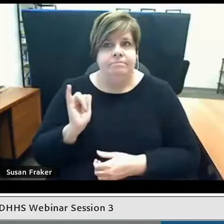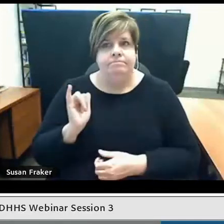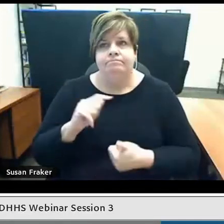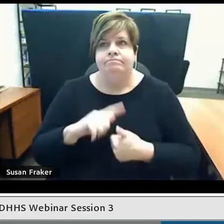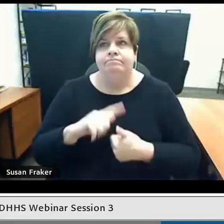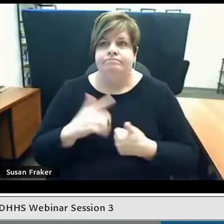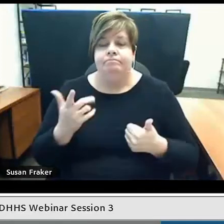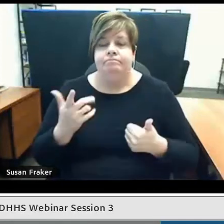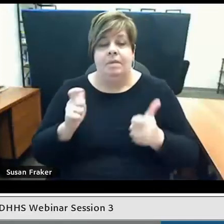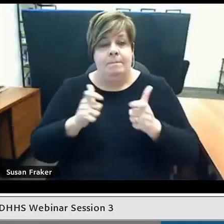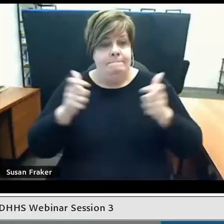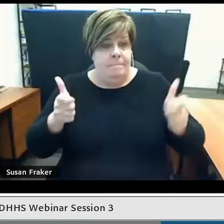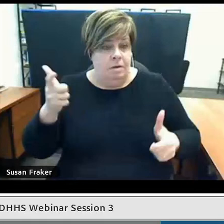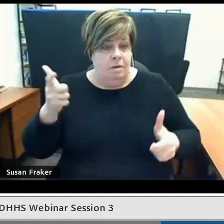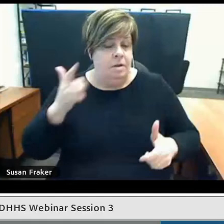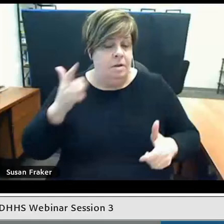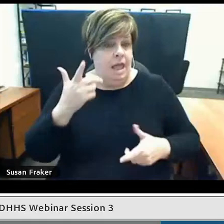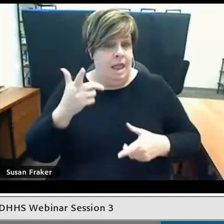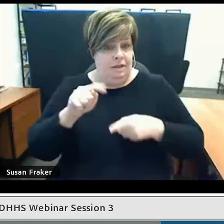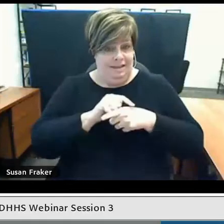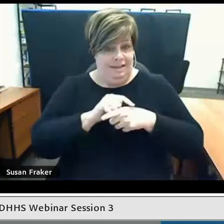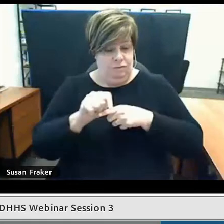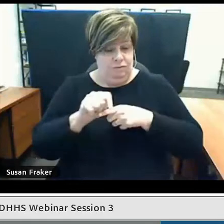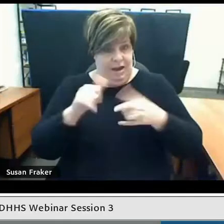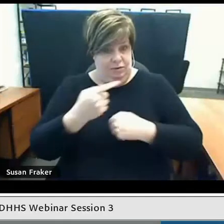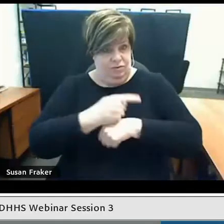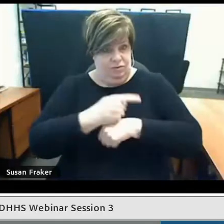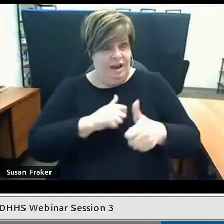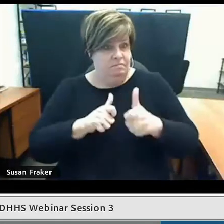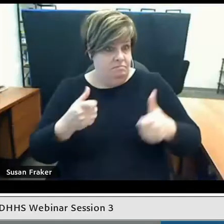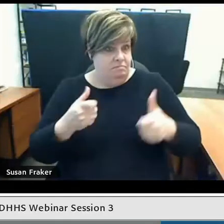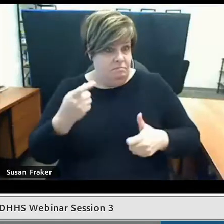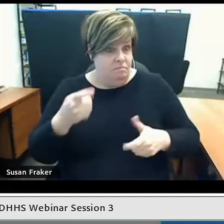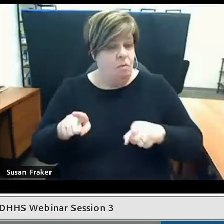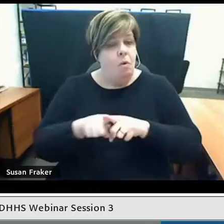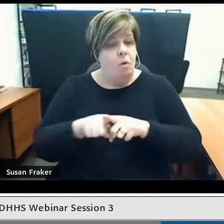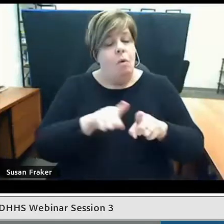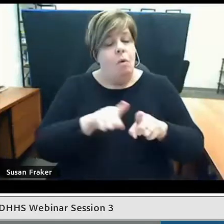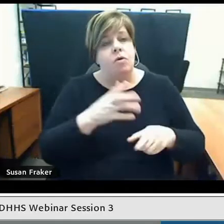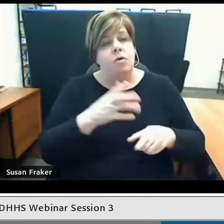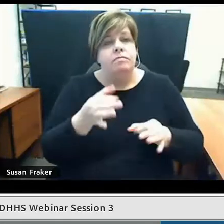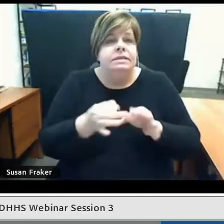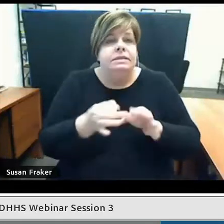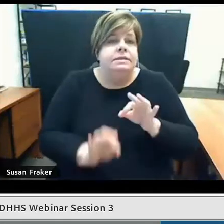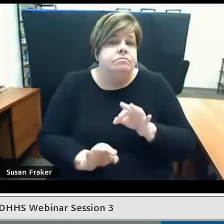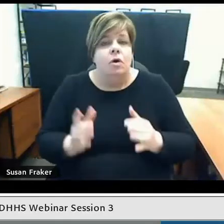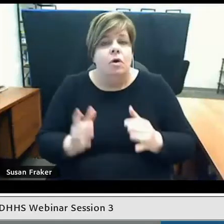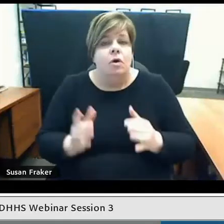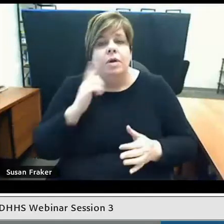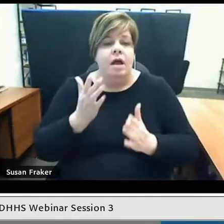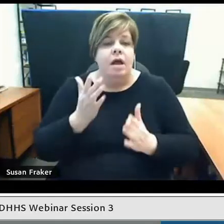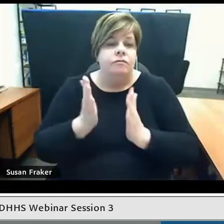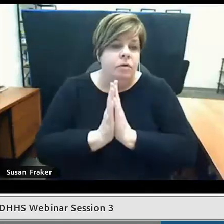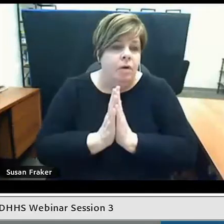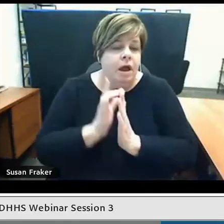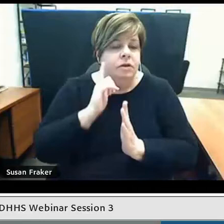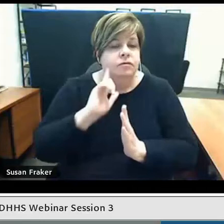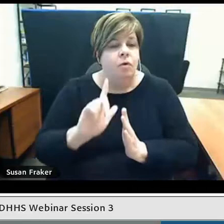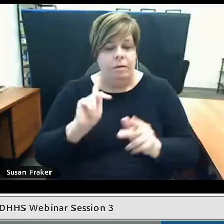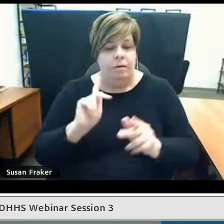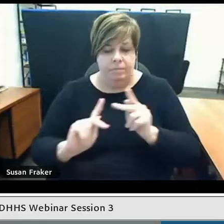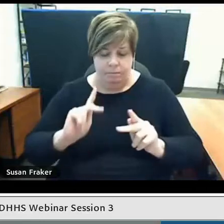is bigger, such as a webinar series such as this, but it also can be very small. We have requests from providers